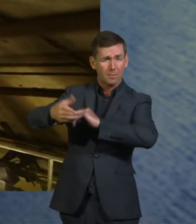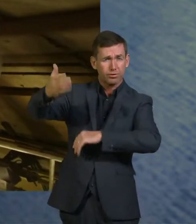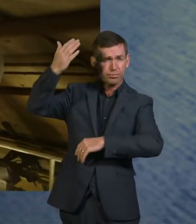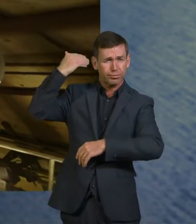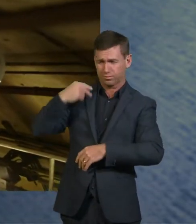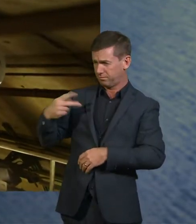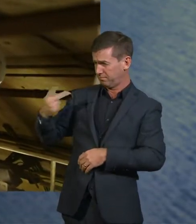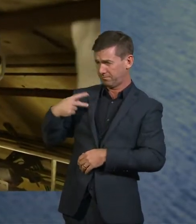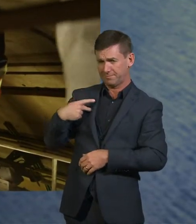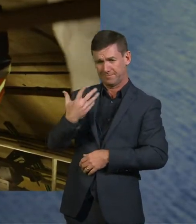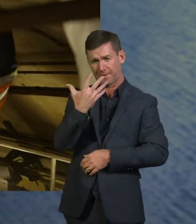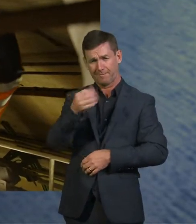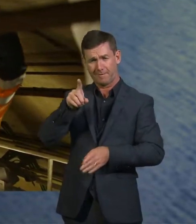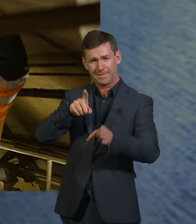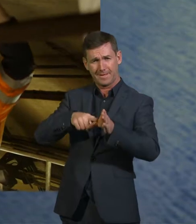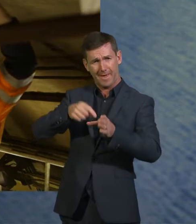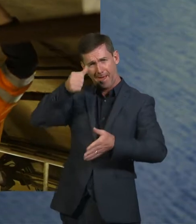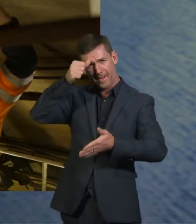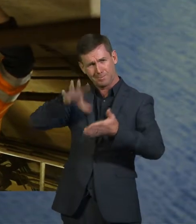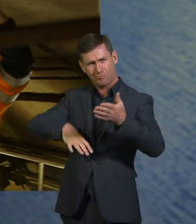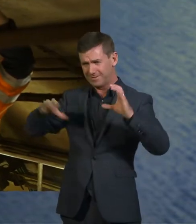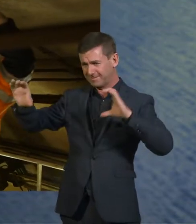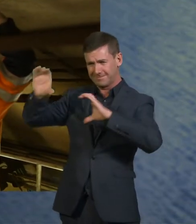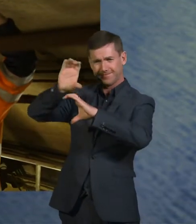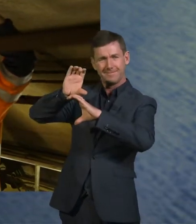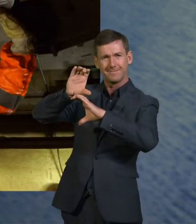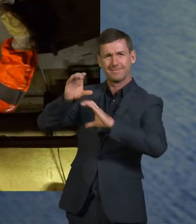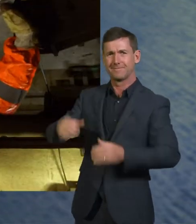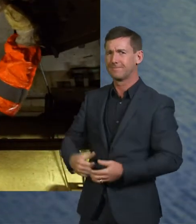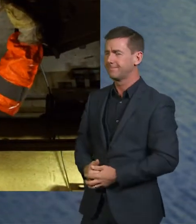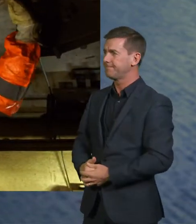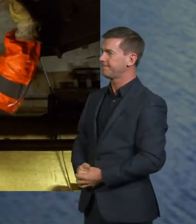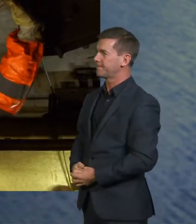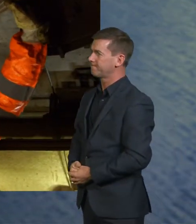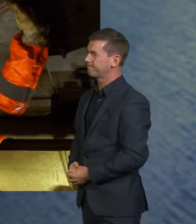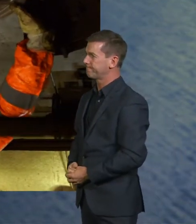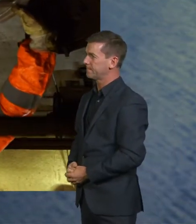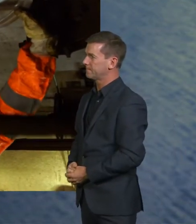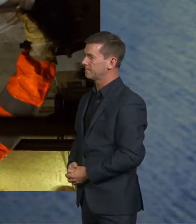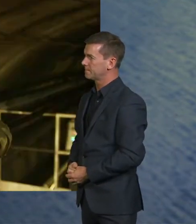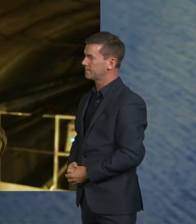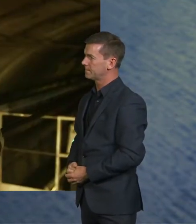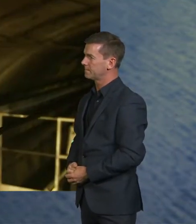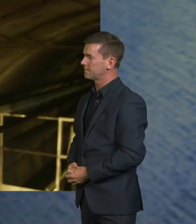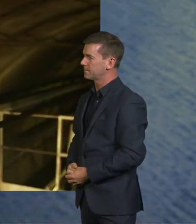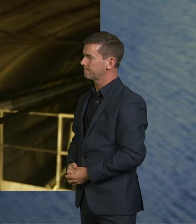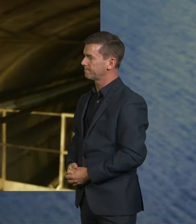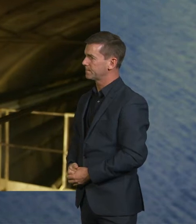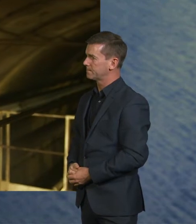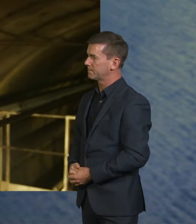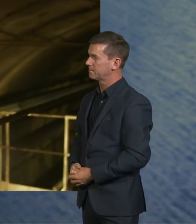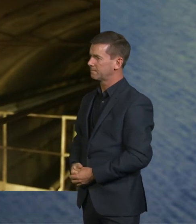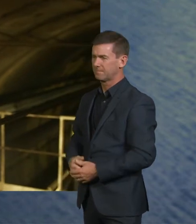them have more than 50 years Channel Tunnel know-how under their hard hats. Oh, the wheels are for us, somebody. We're like